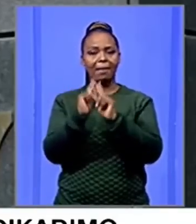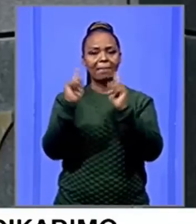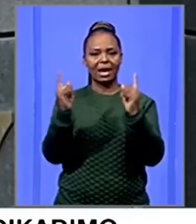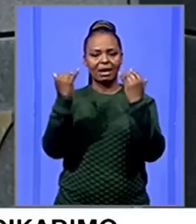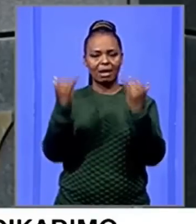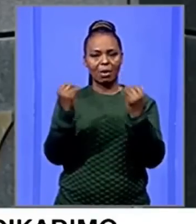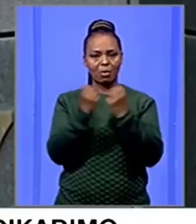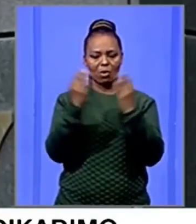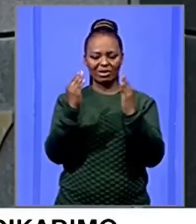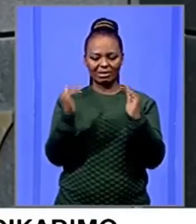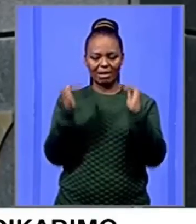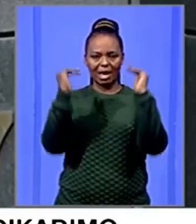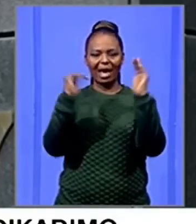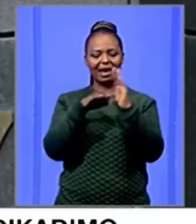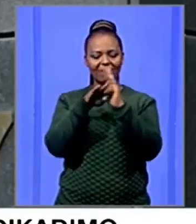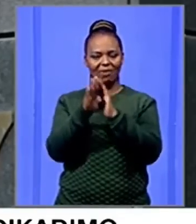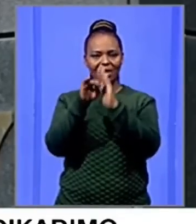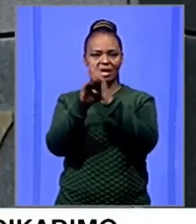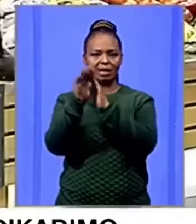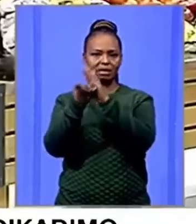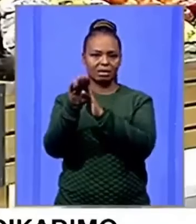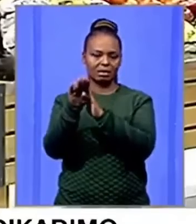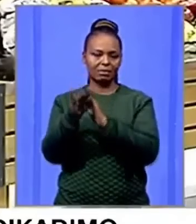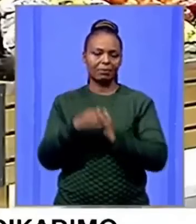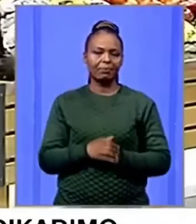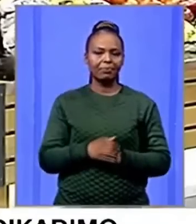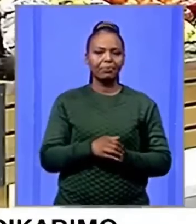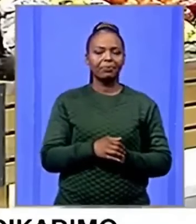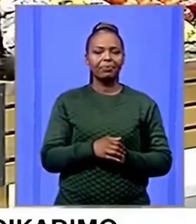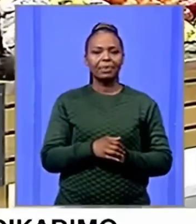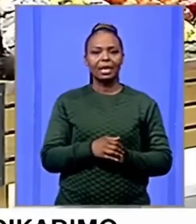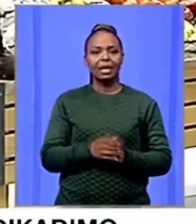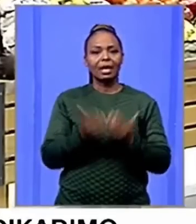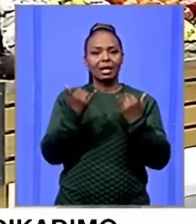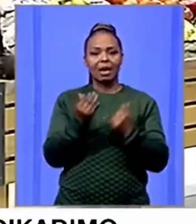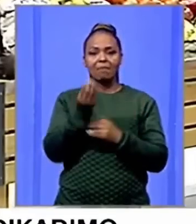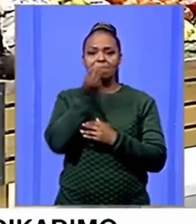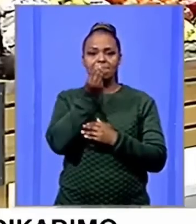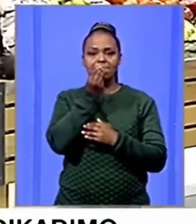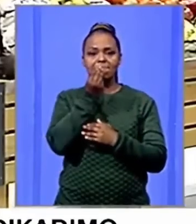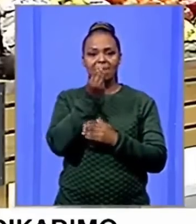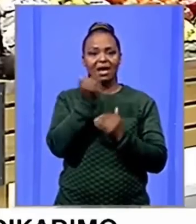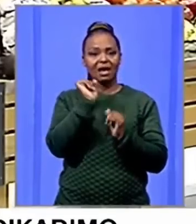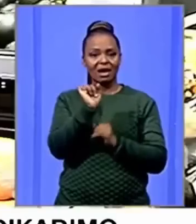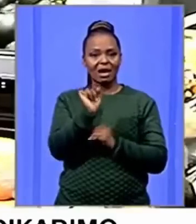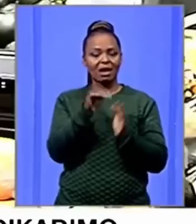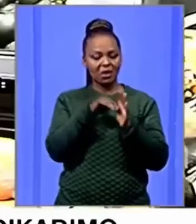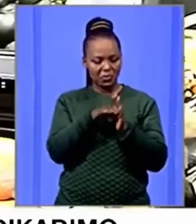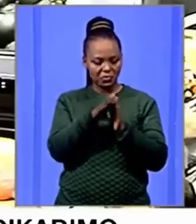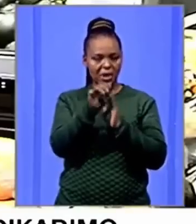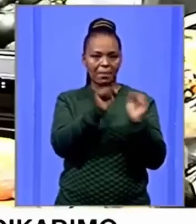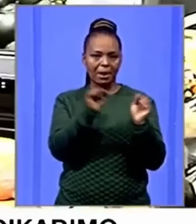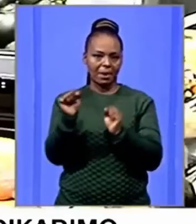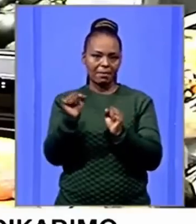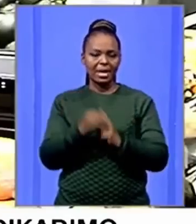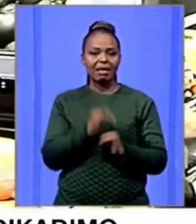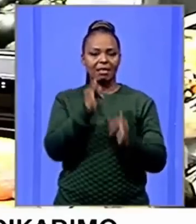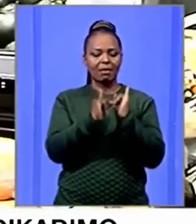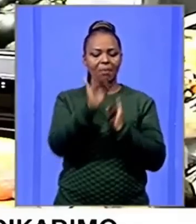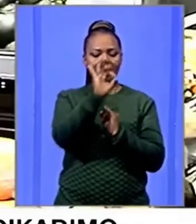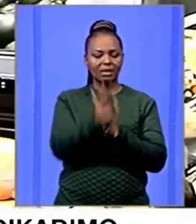merokotso jaaka go ntse go na le tlhatlhogo ya ditlhwatlhwa. Tlhwatlhwa ya dijo e santse e le kwa godimo ka diperesente di le 11 mo go